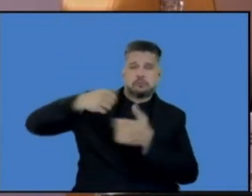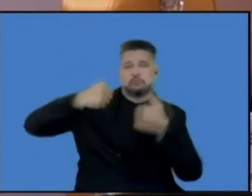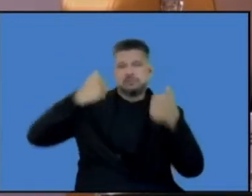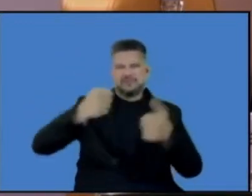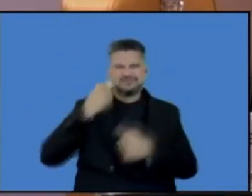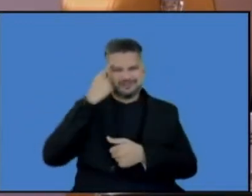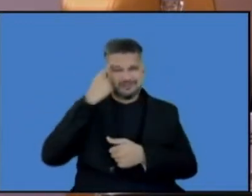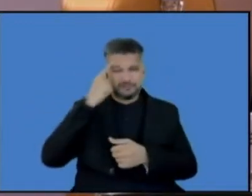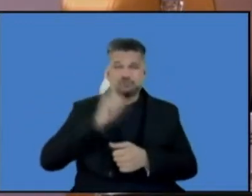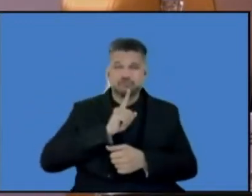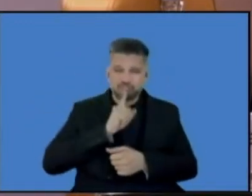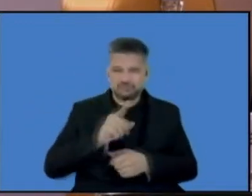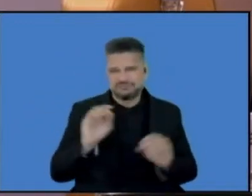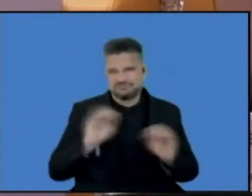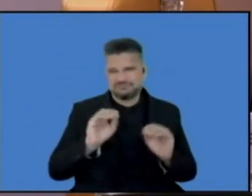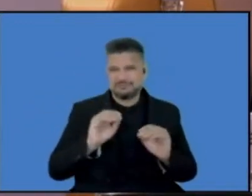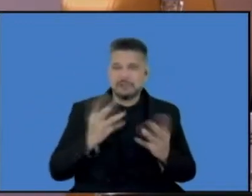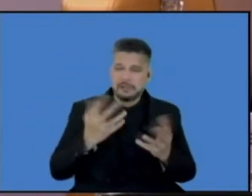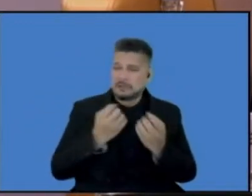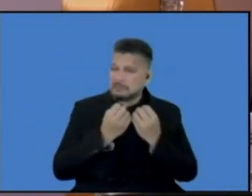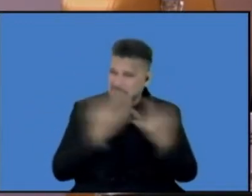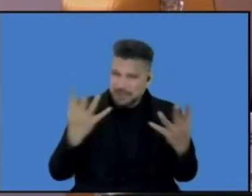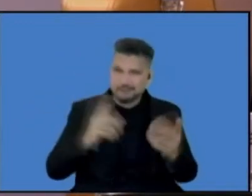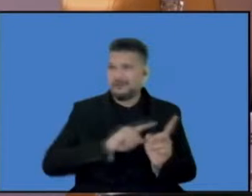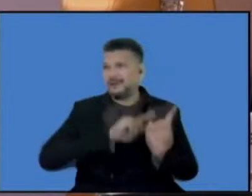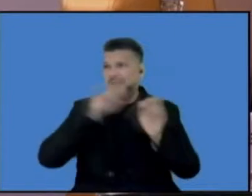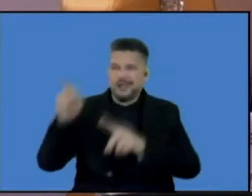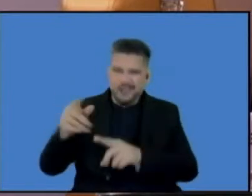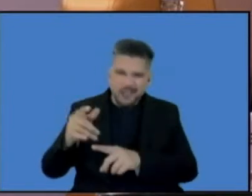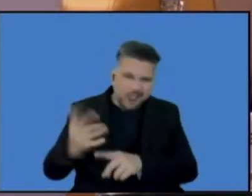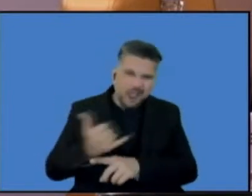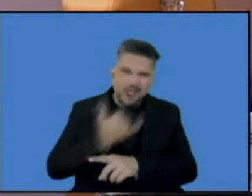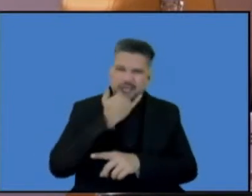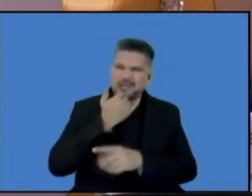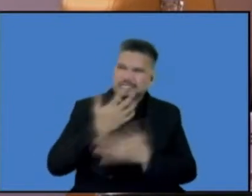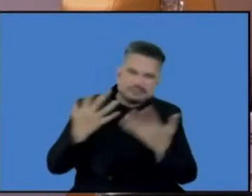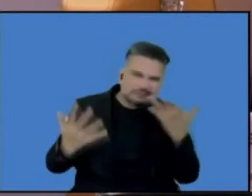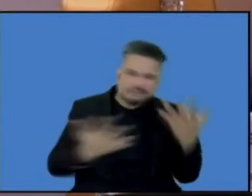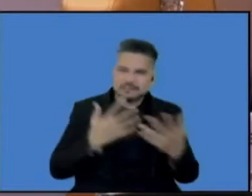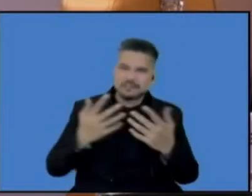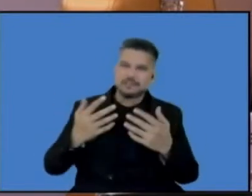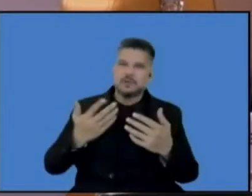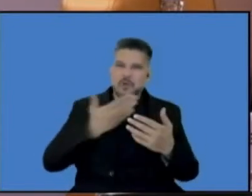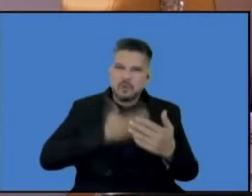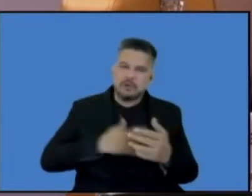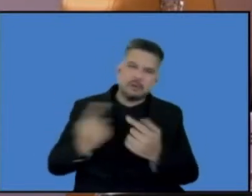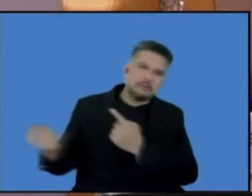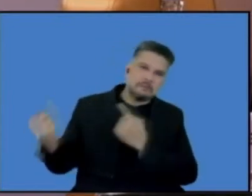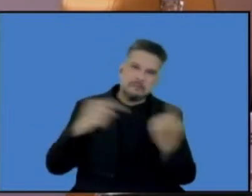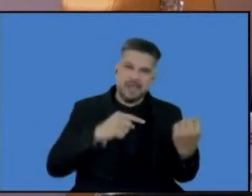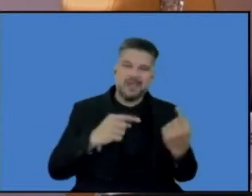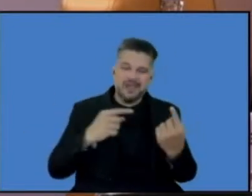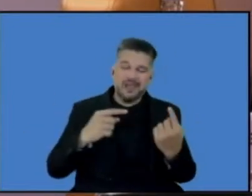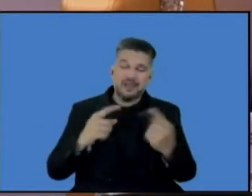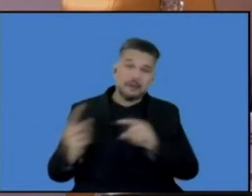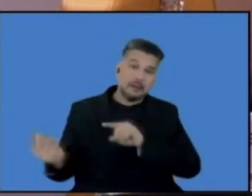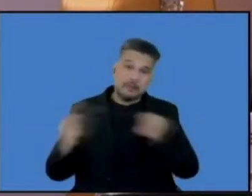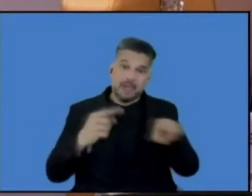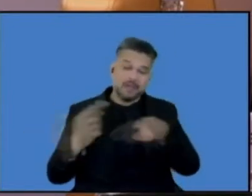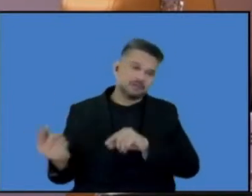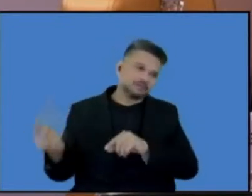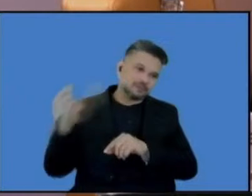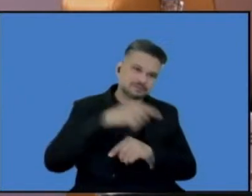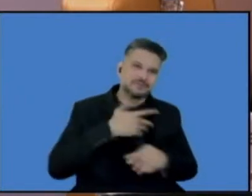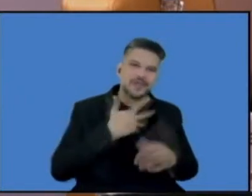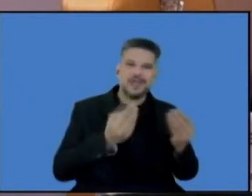of the returning migrant workers, of Indonesian migrant workers, in the villages that we have. And along